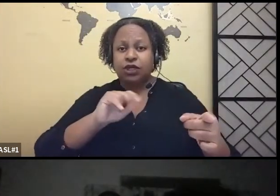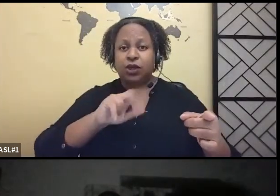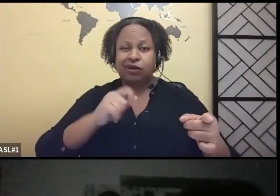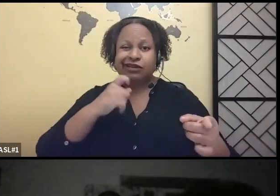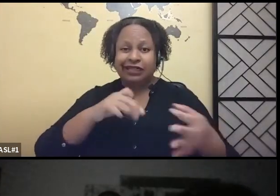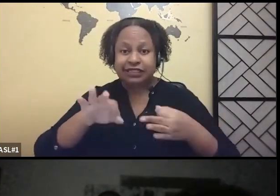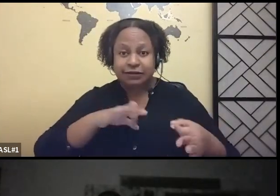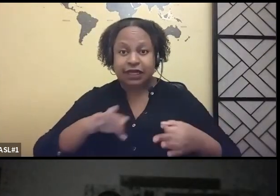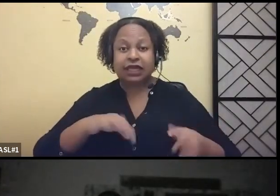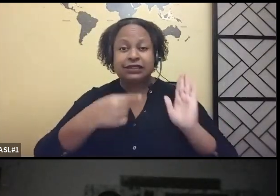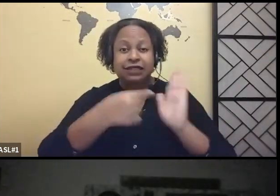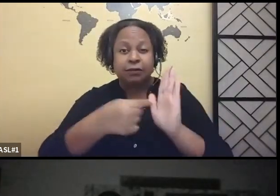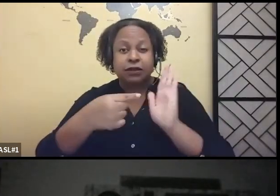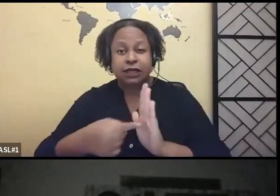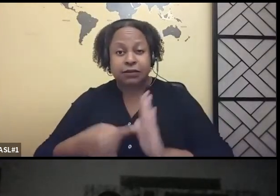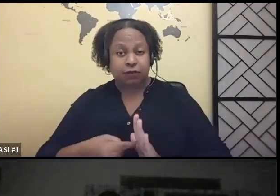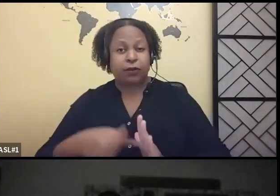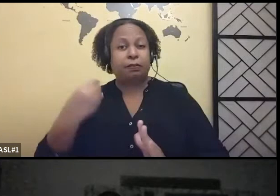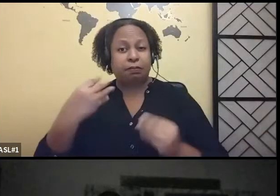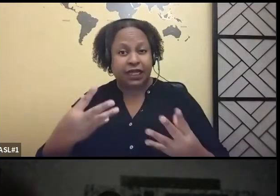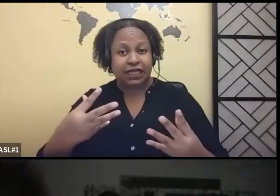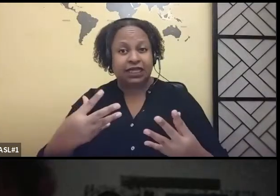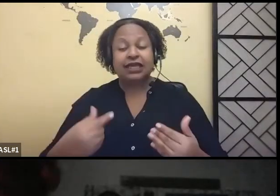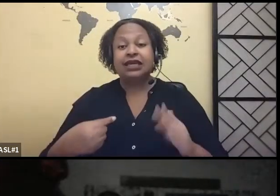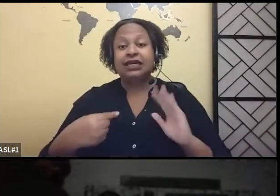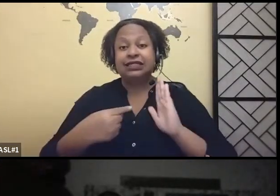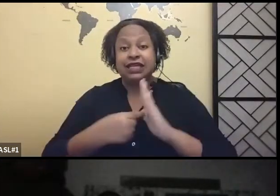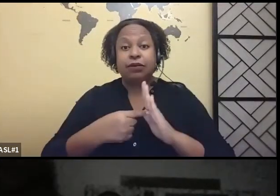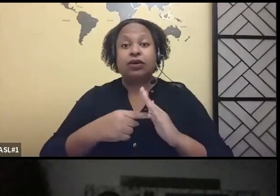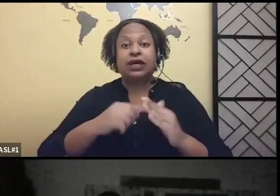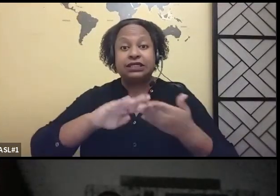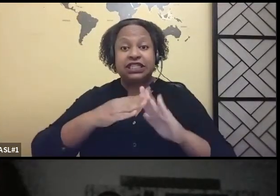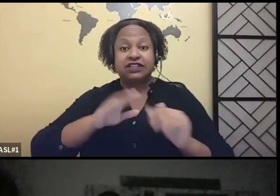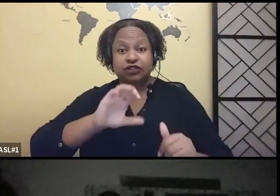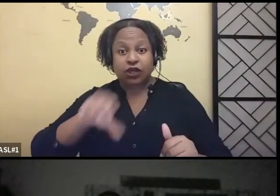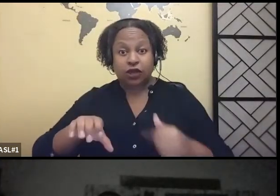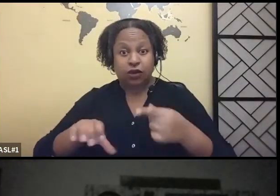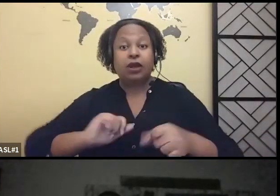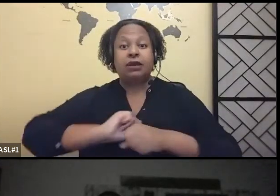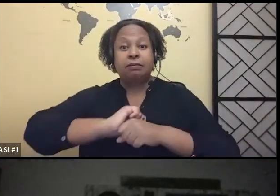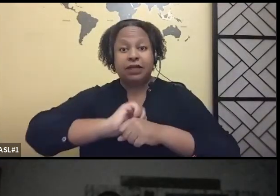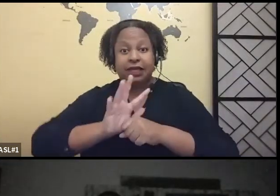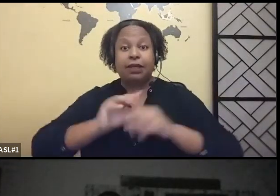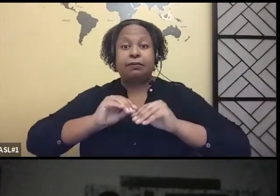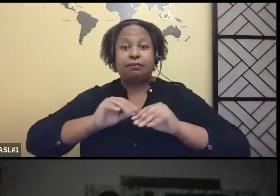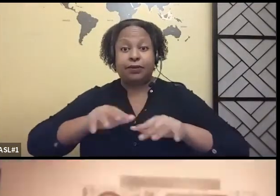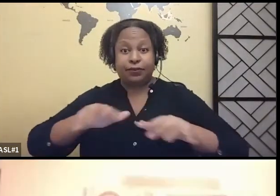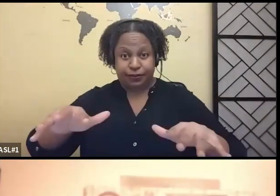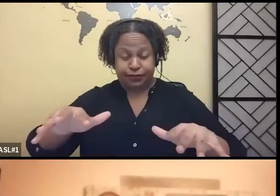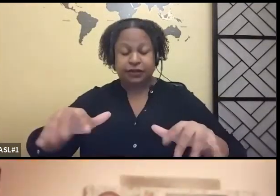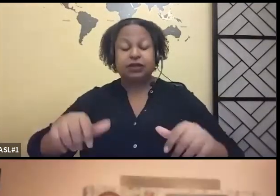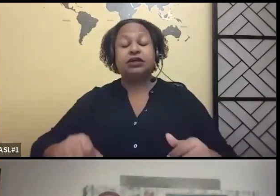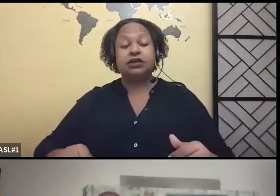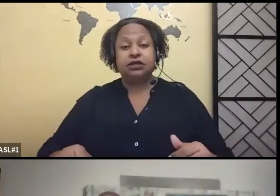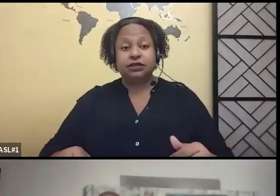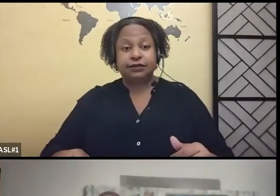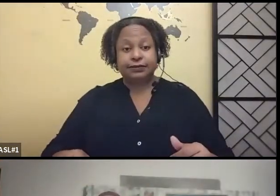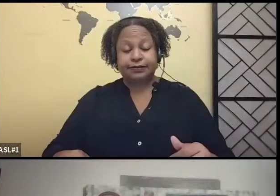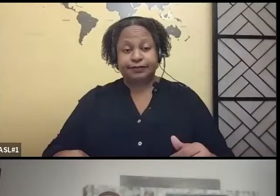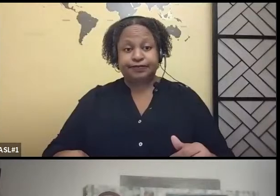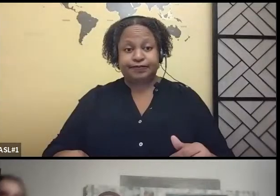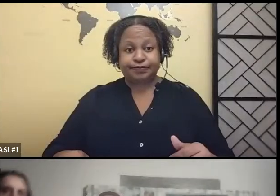for example, in the city of Chicago, since the pandemic hit, the density